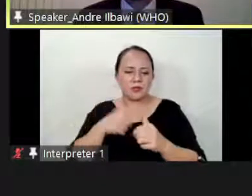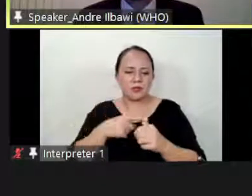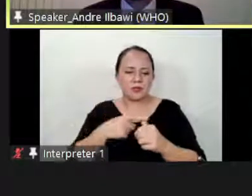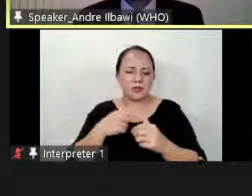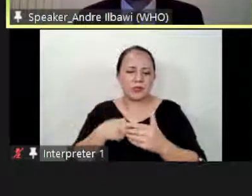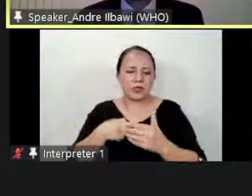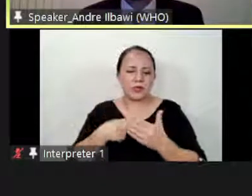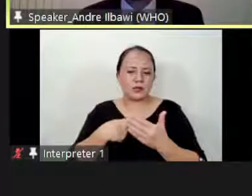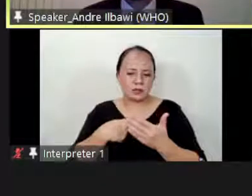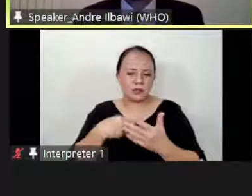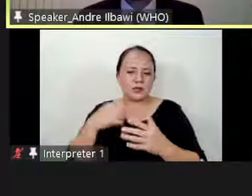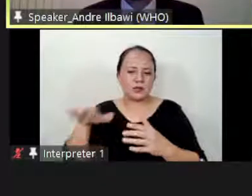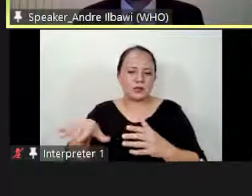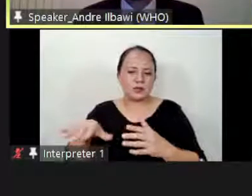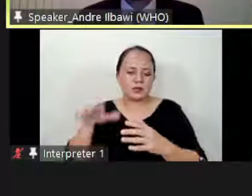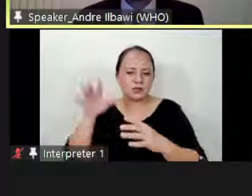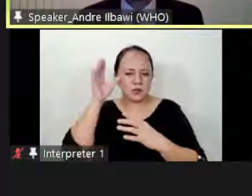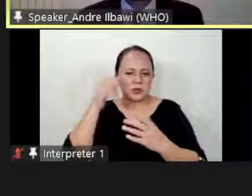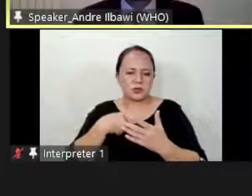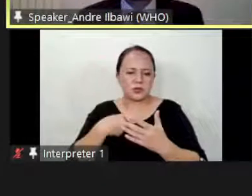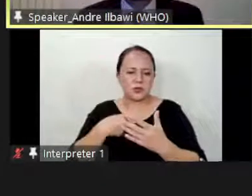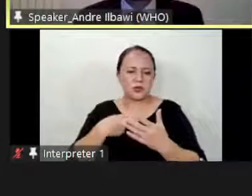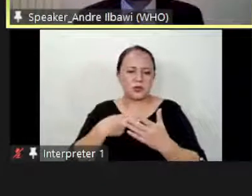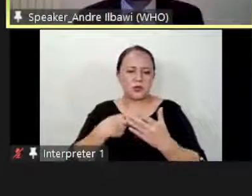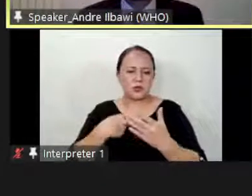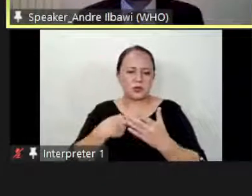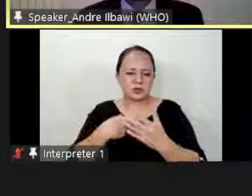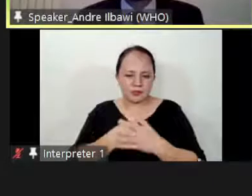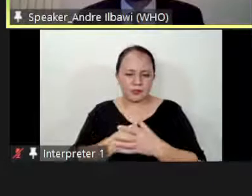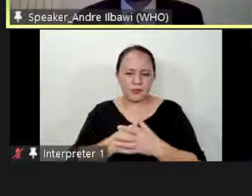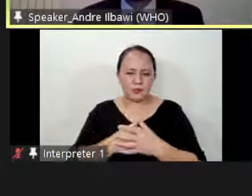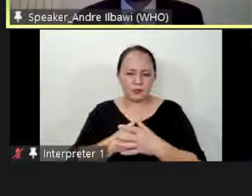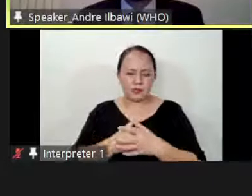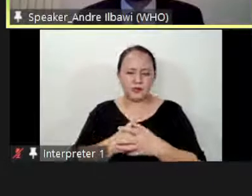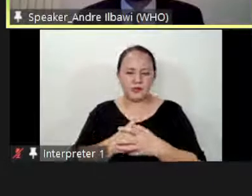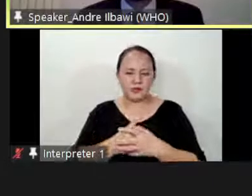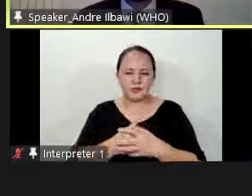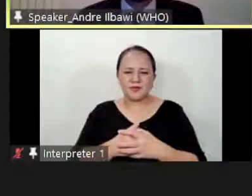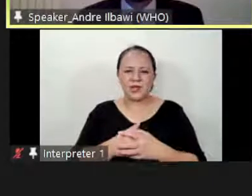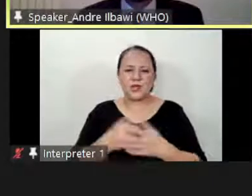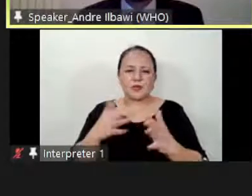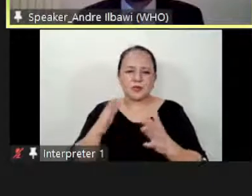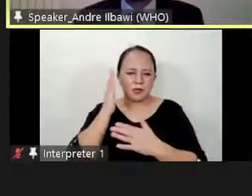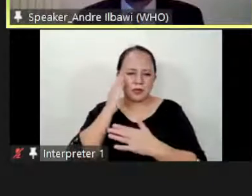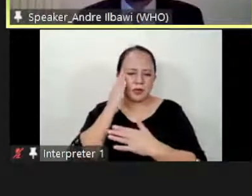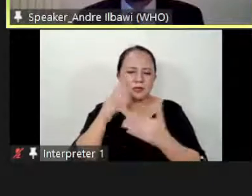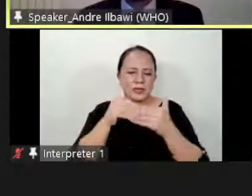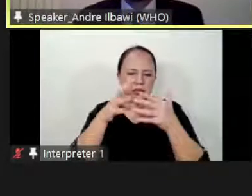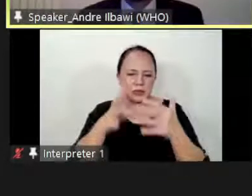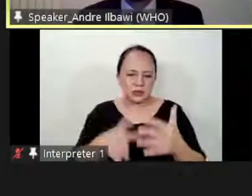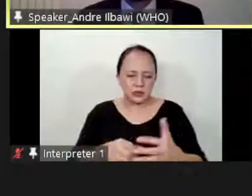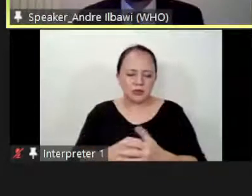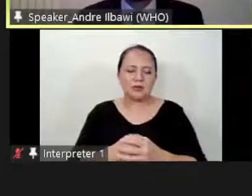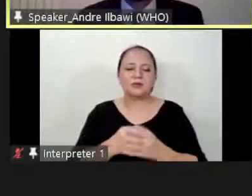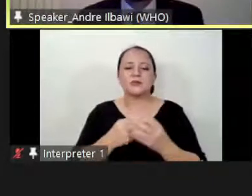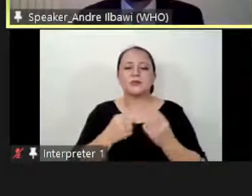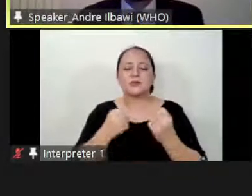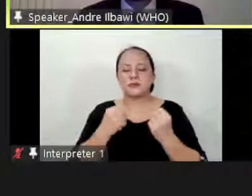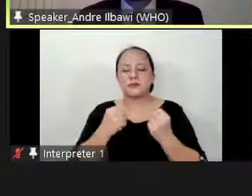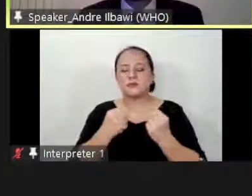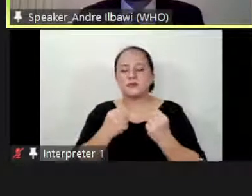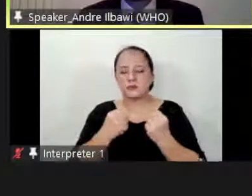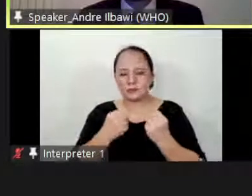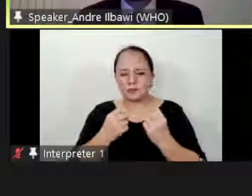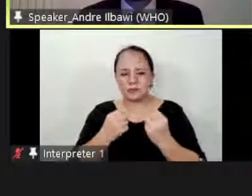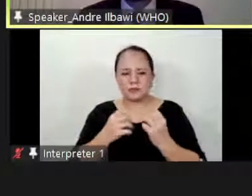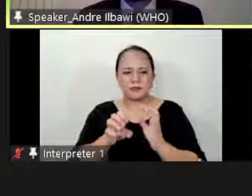take childhood cancer and make it a tracer for advancements in the cancer agenda. We know you have the leaders, many of whom we know personally, like